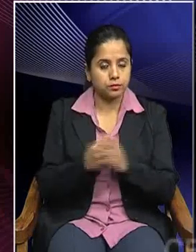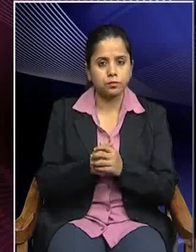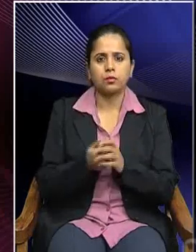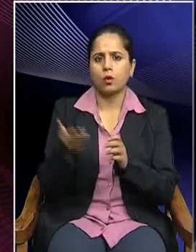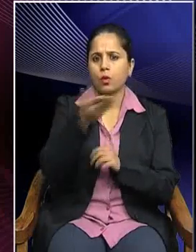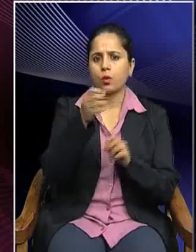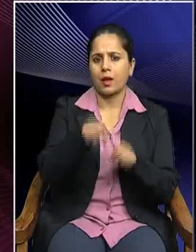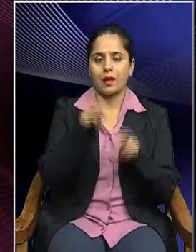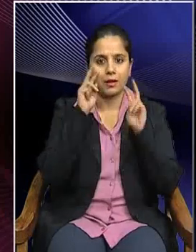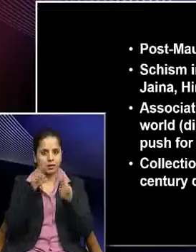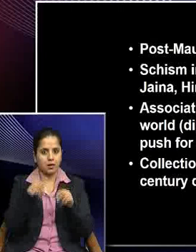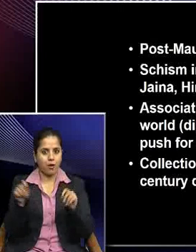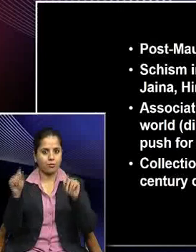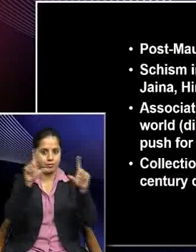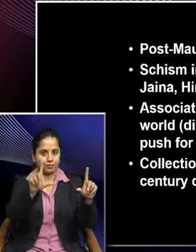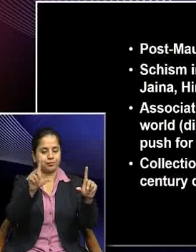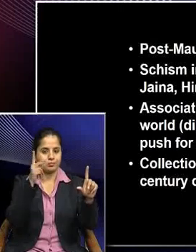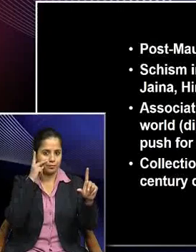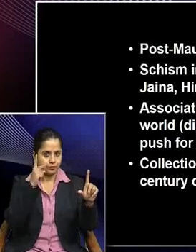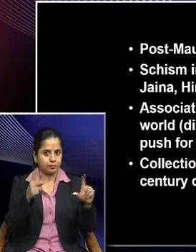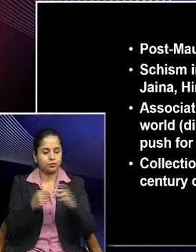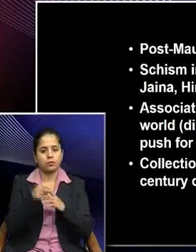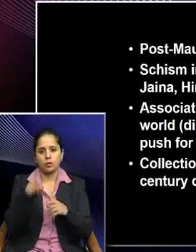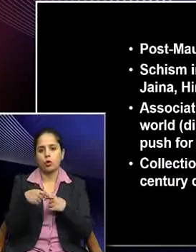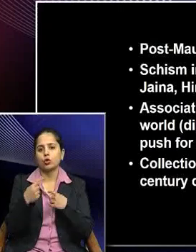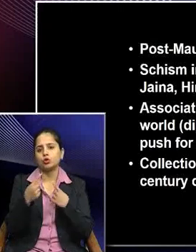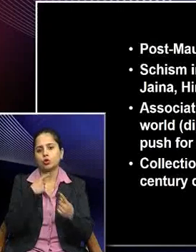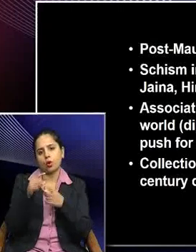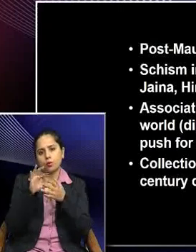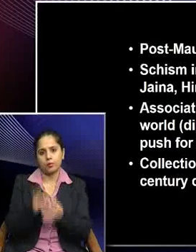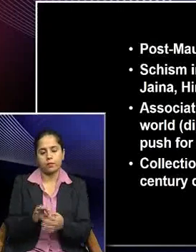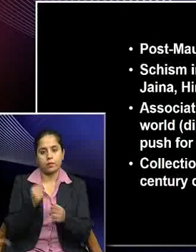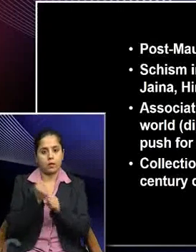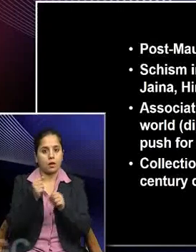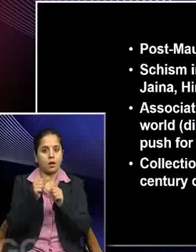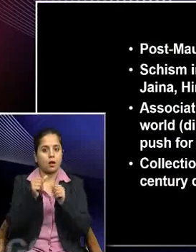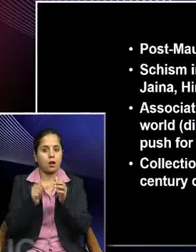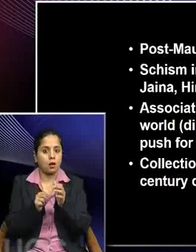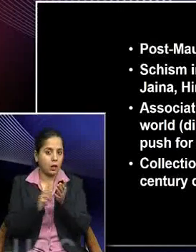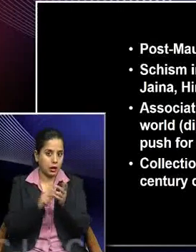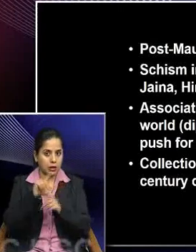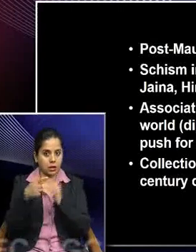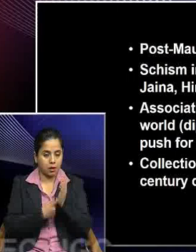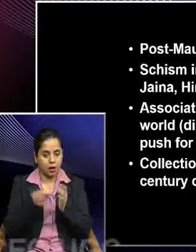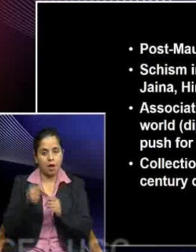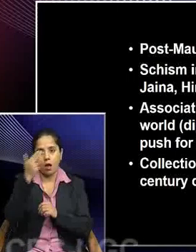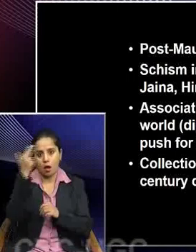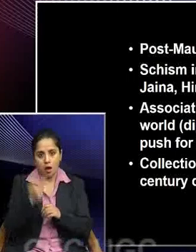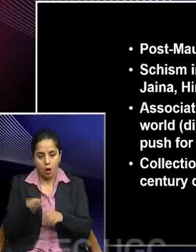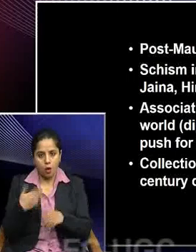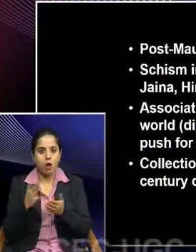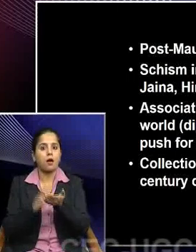can see on your slide, when we are talking of Gandhara art or Mathura art, we